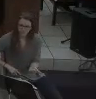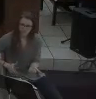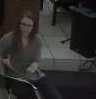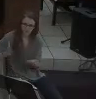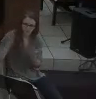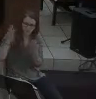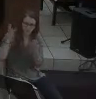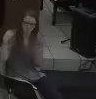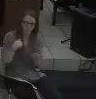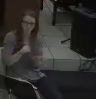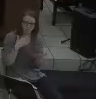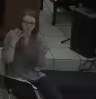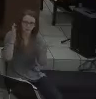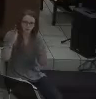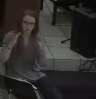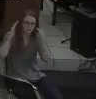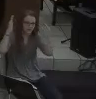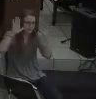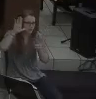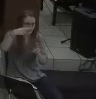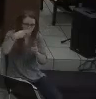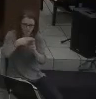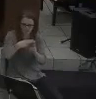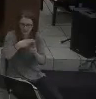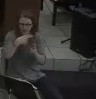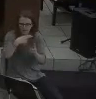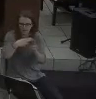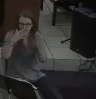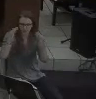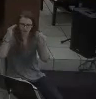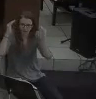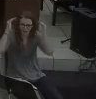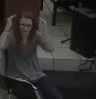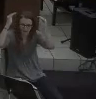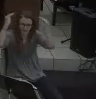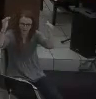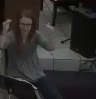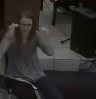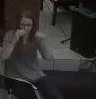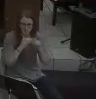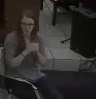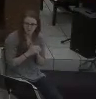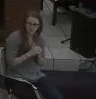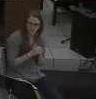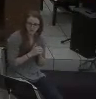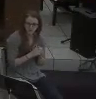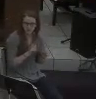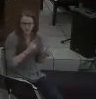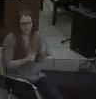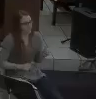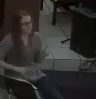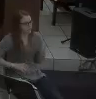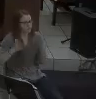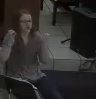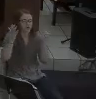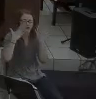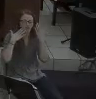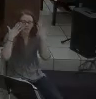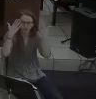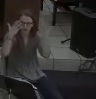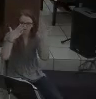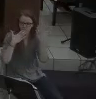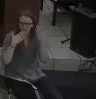and Lord, we want to lift your name on high. And Lord, we